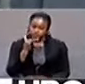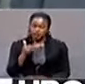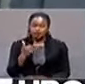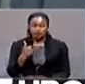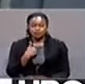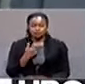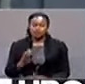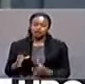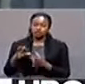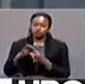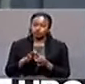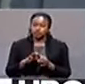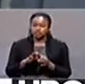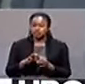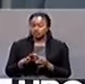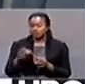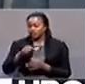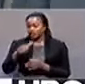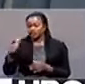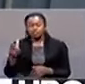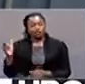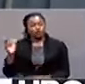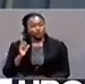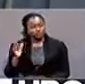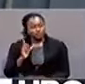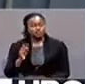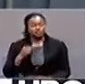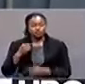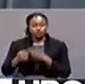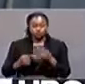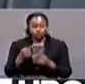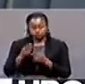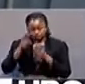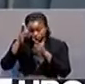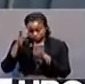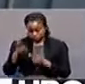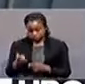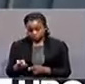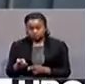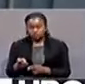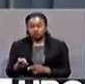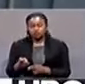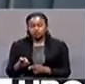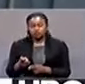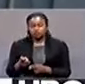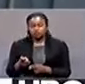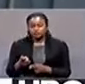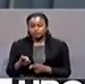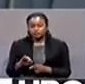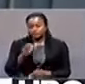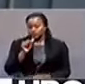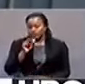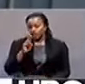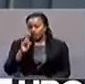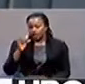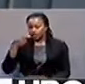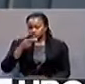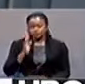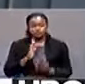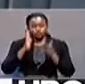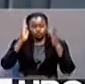rest of the colleagues to pay tribute to the late Archbishop Cyprian